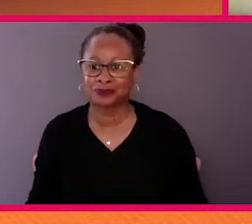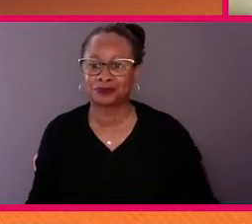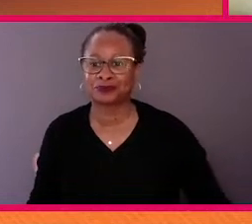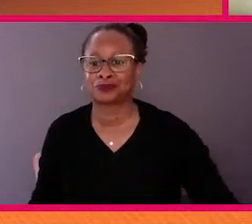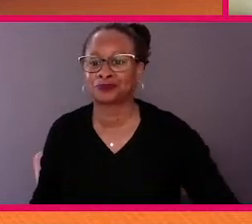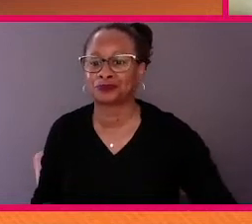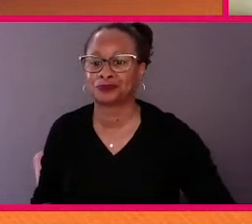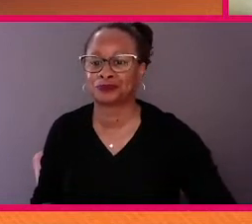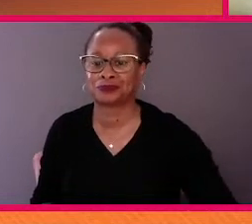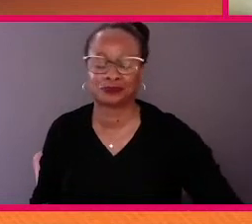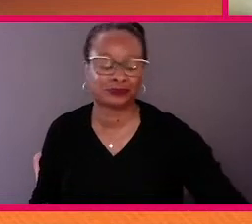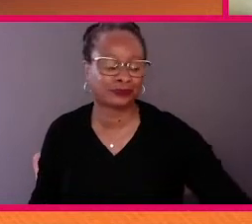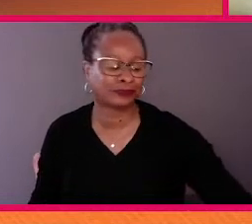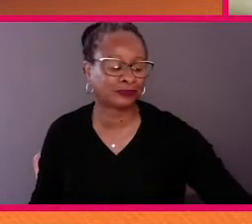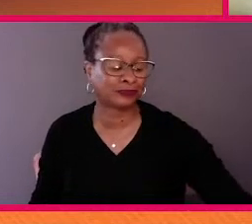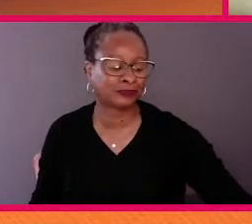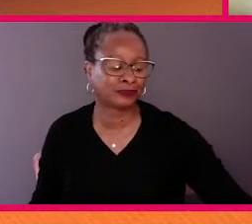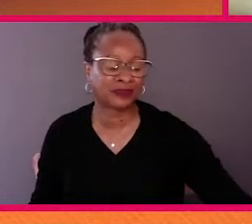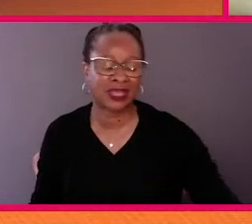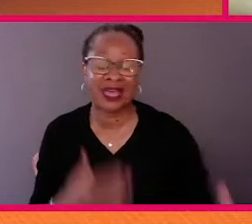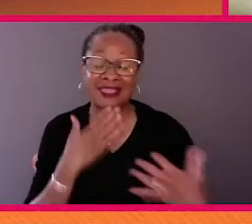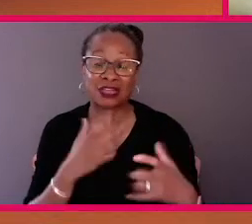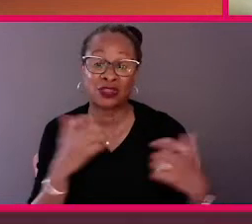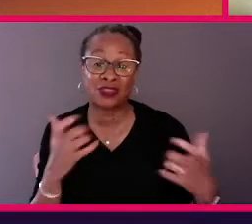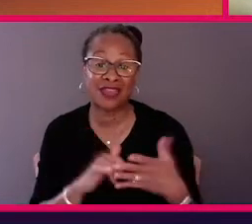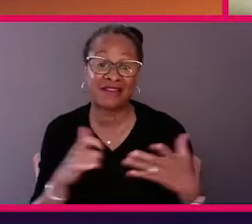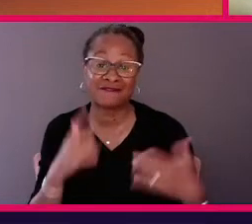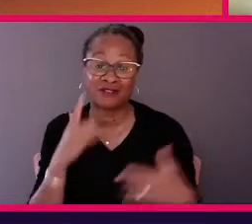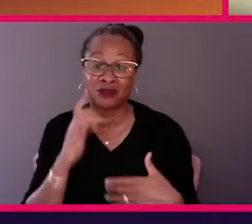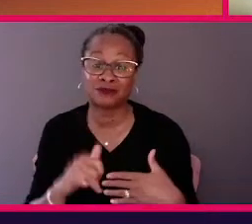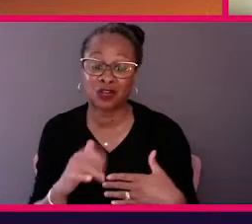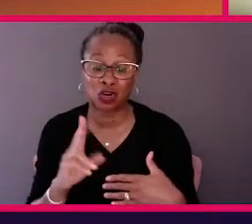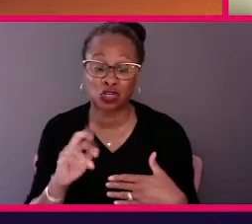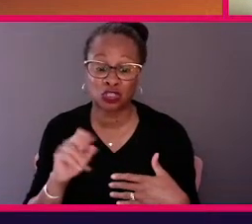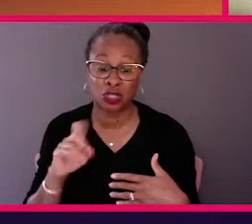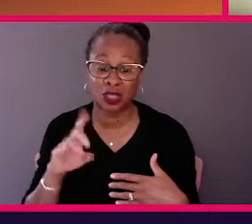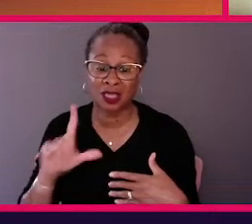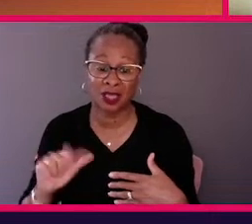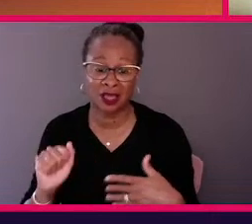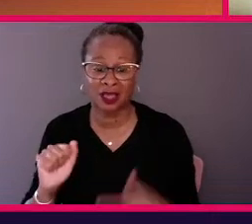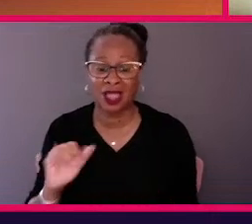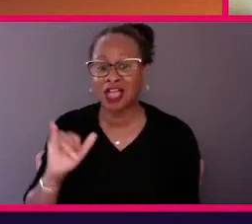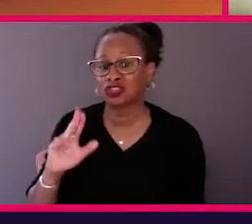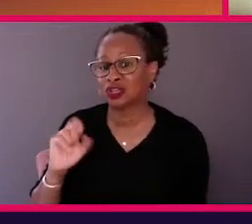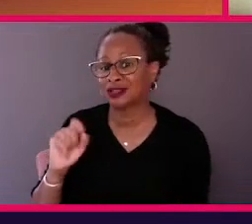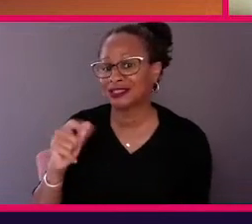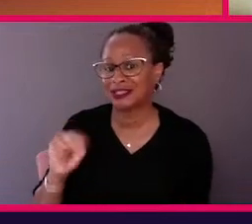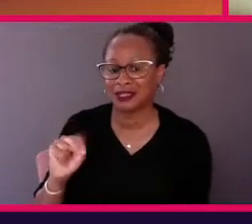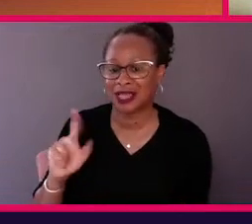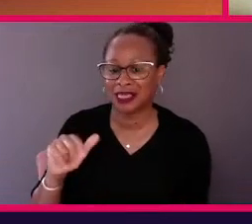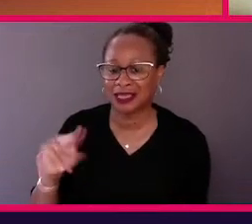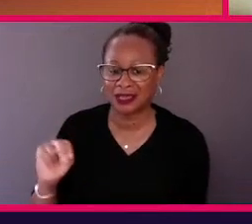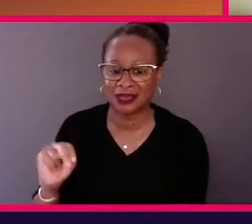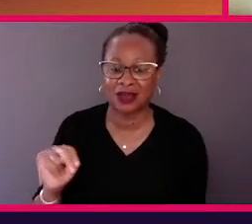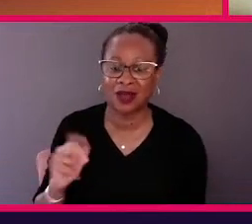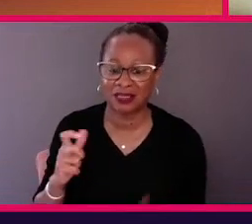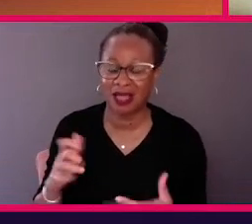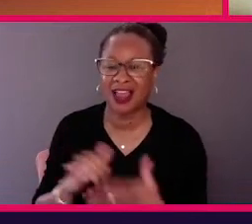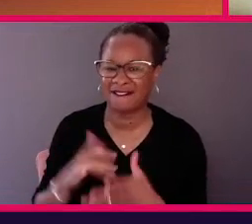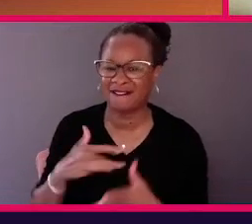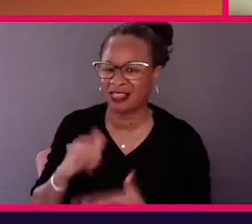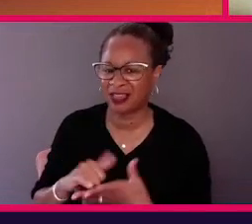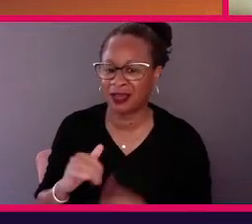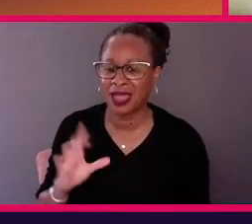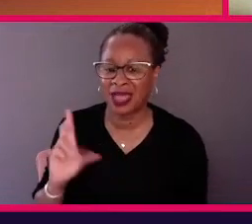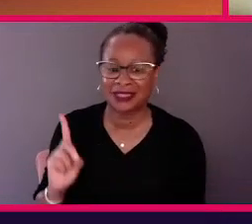Thank you so much for that, Ursula, for bringing Justin Lin and just a lot of the contemporaries that are inspiring you. I really felt that. Dustin,